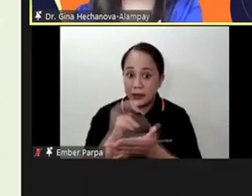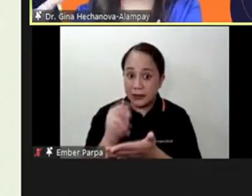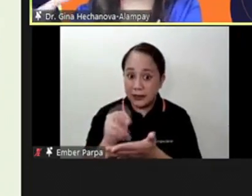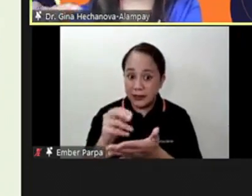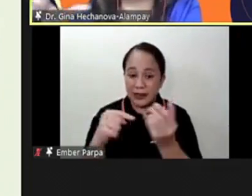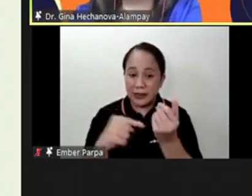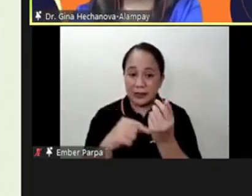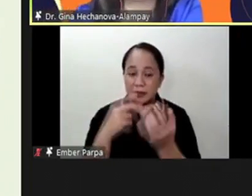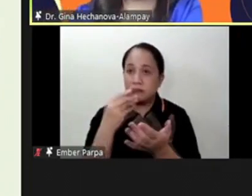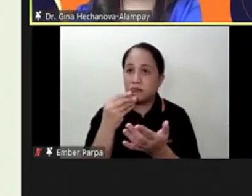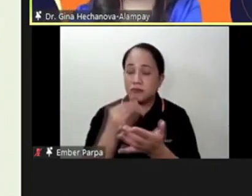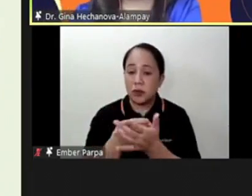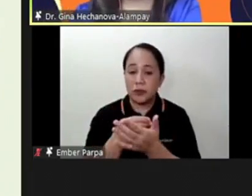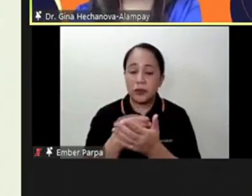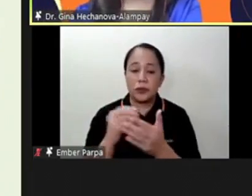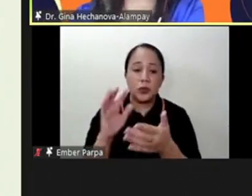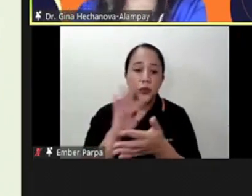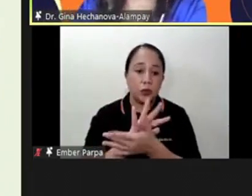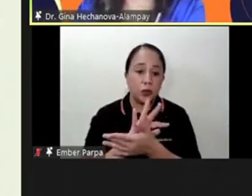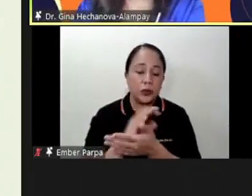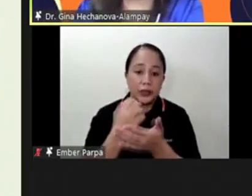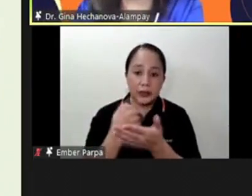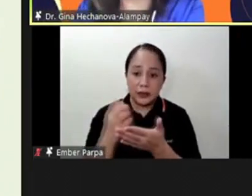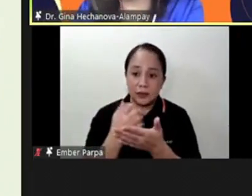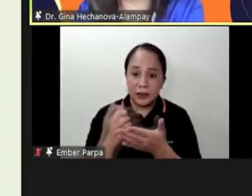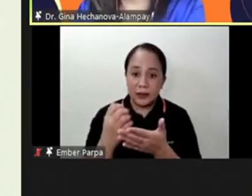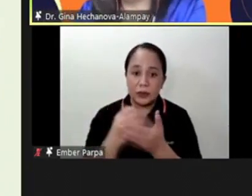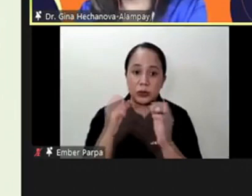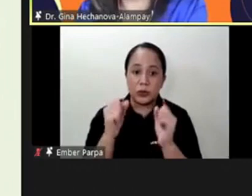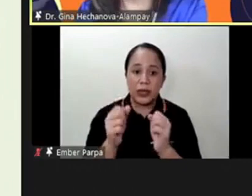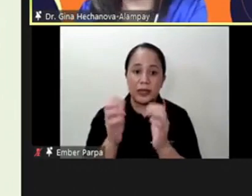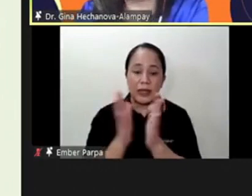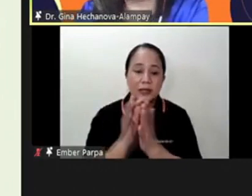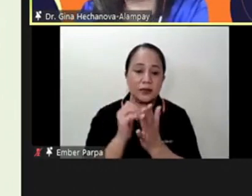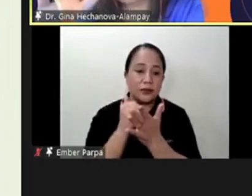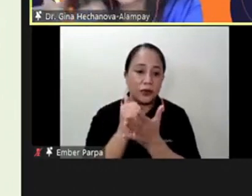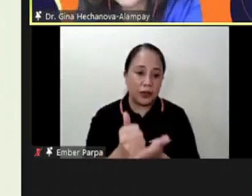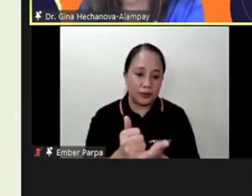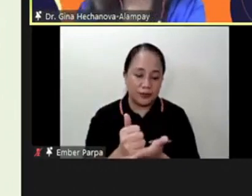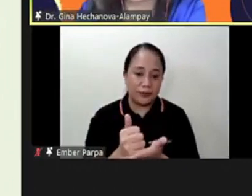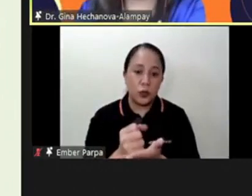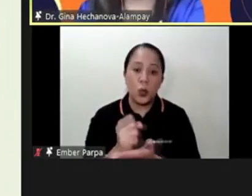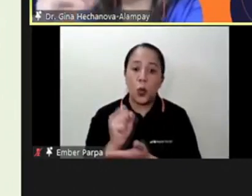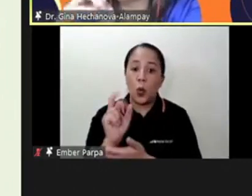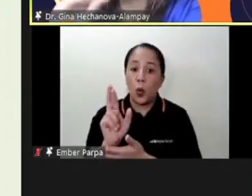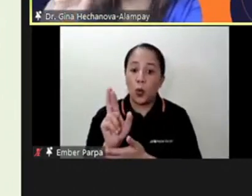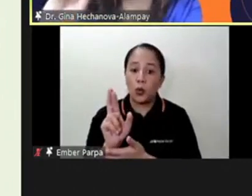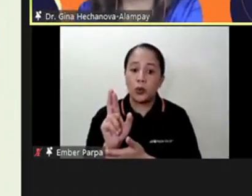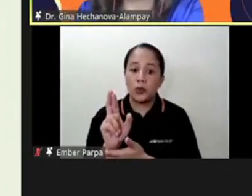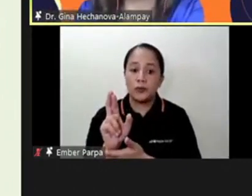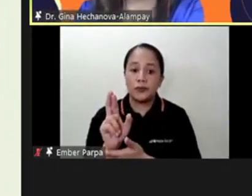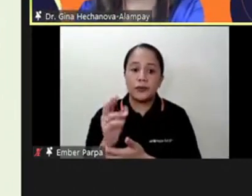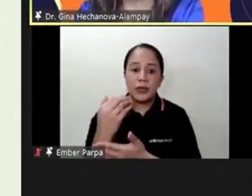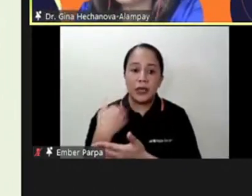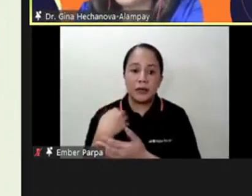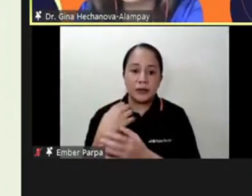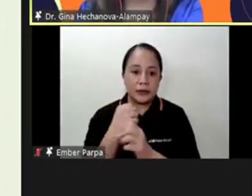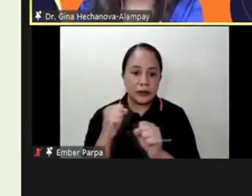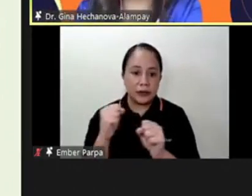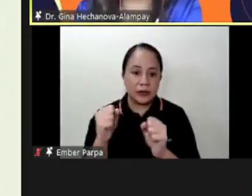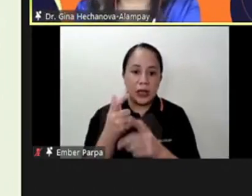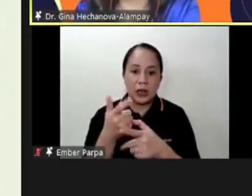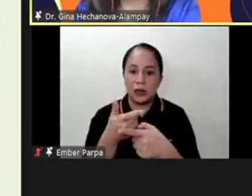funds for COVID-related expenses, you can ask for help from that, or things like that. Or there's a